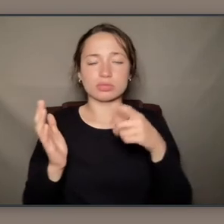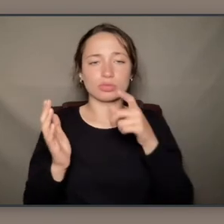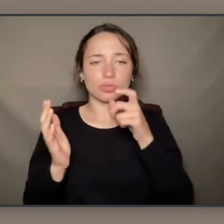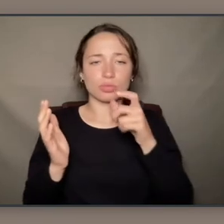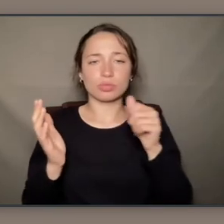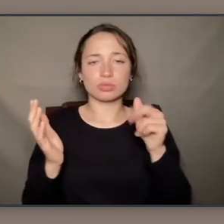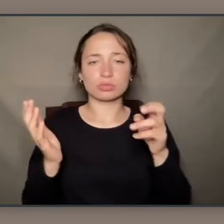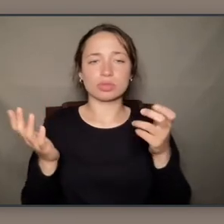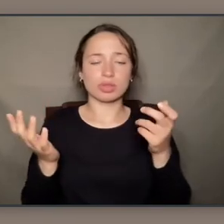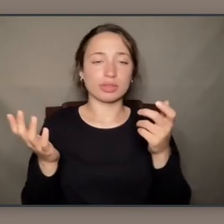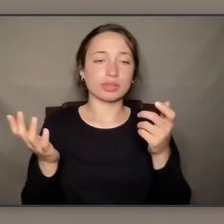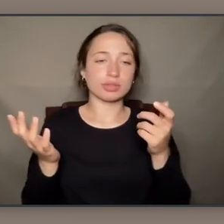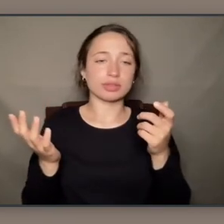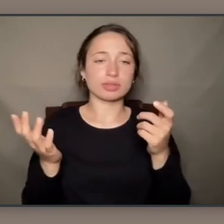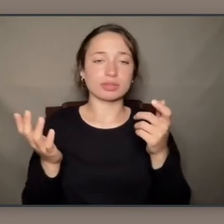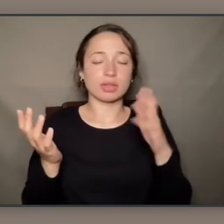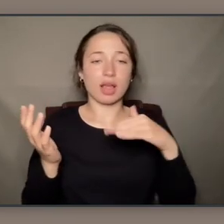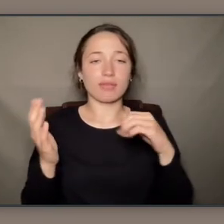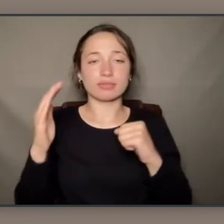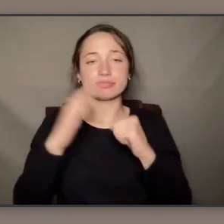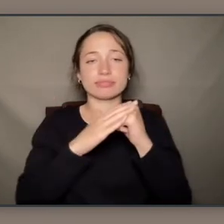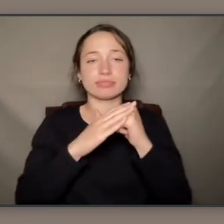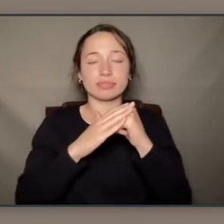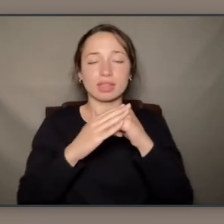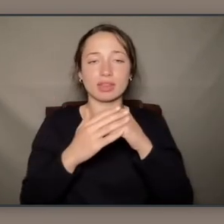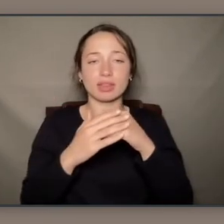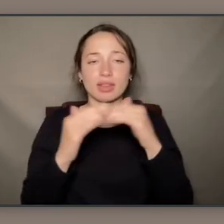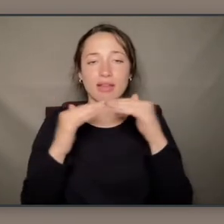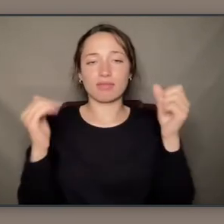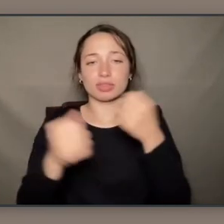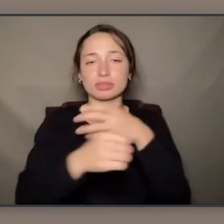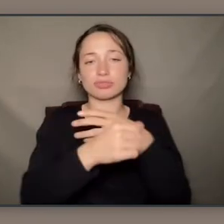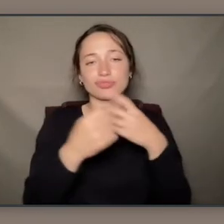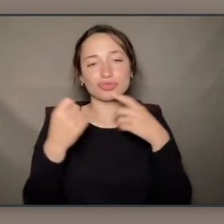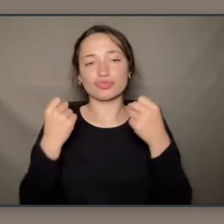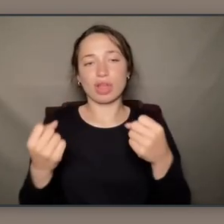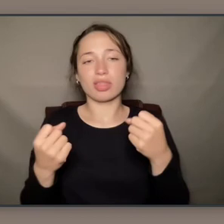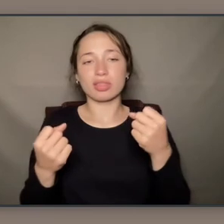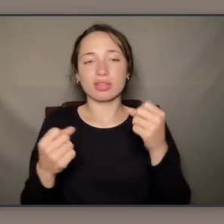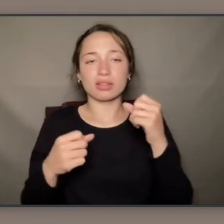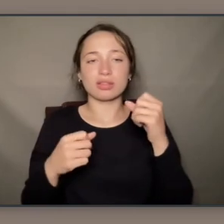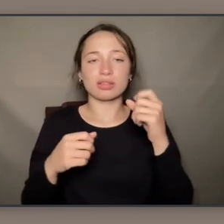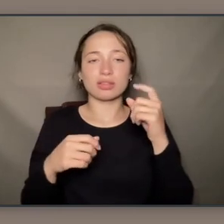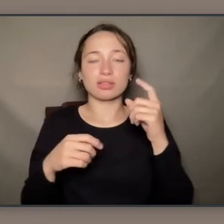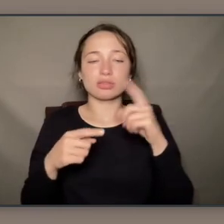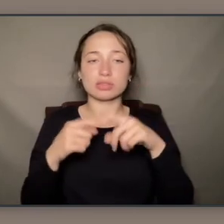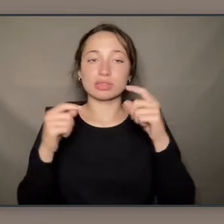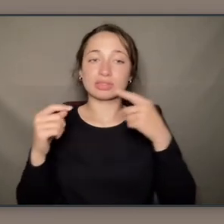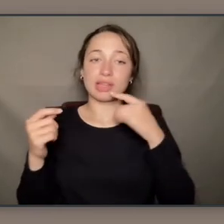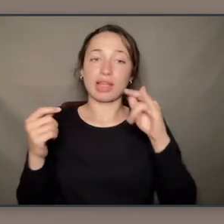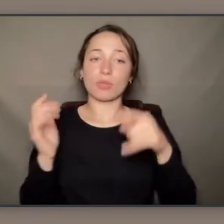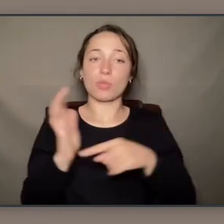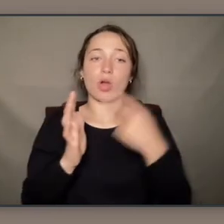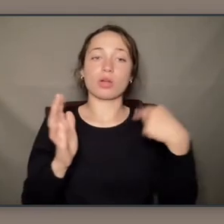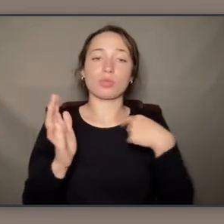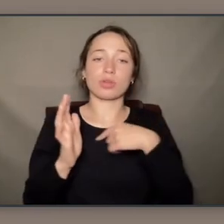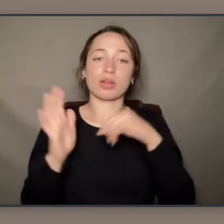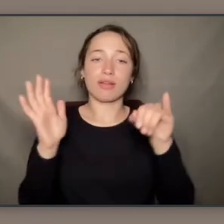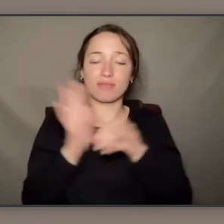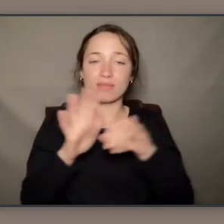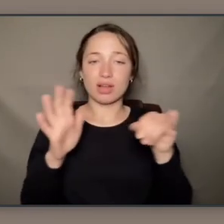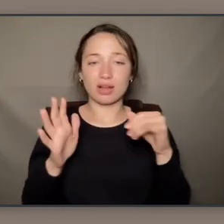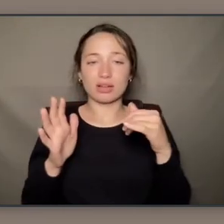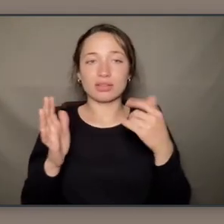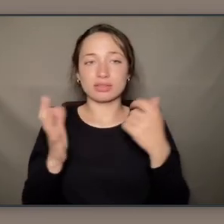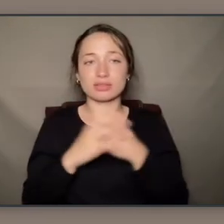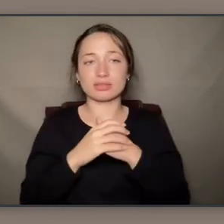rest of us who haven't reached that level of strength to be able to say it. Once we identify, I